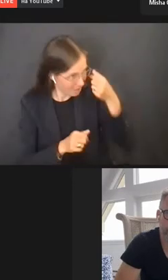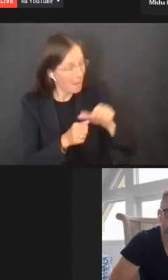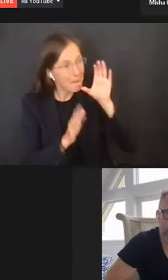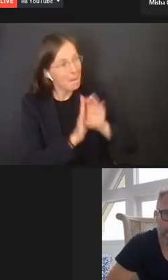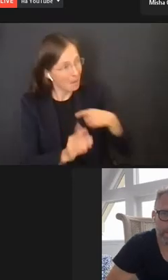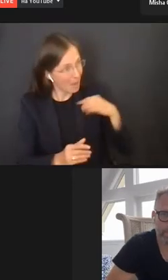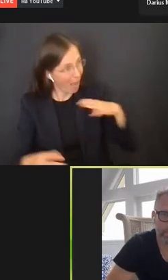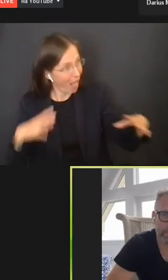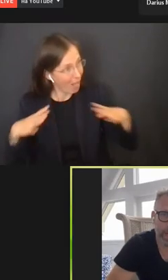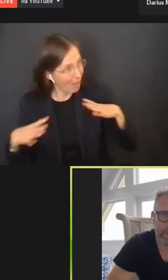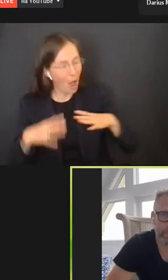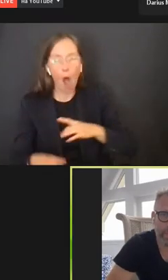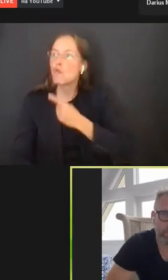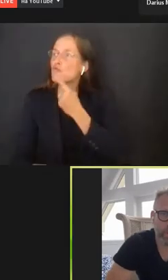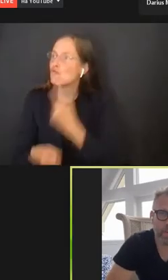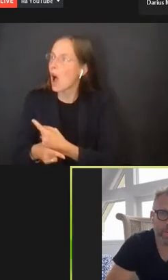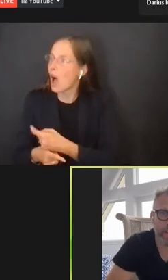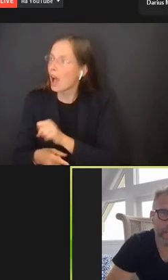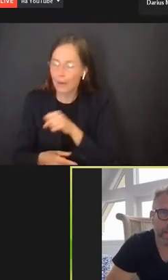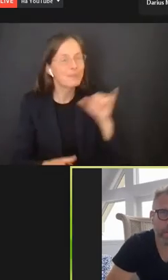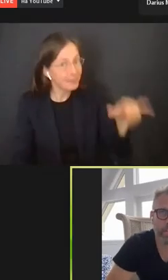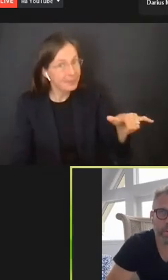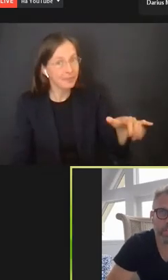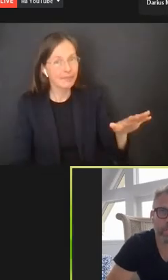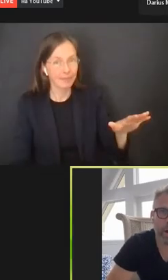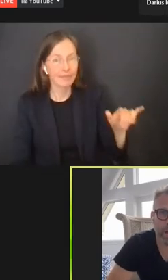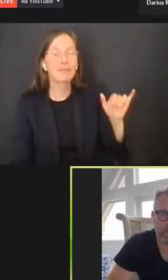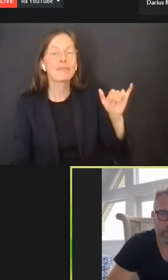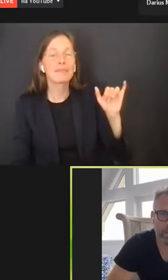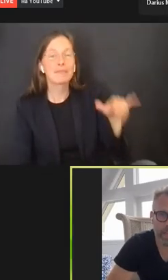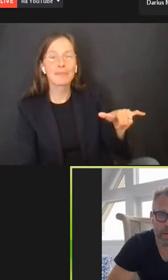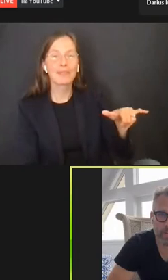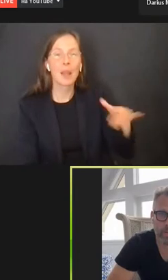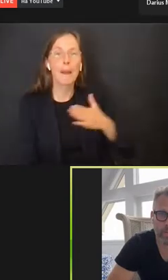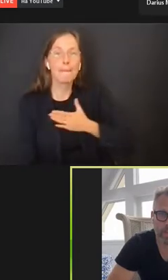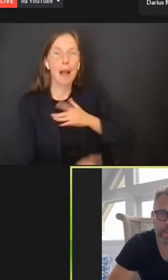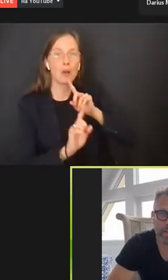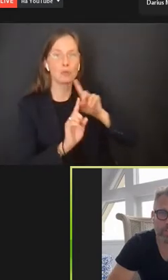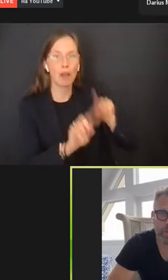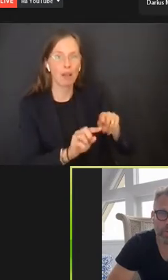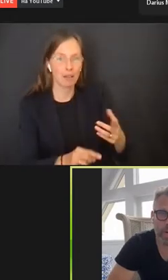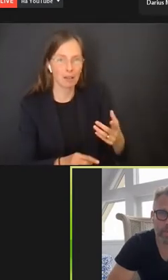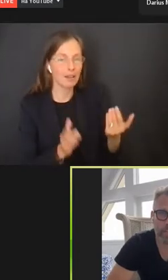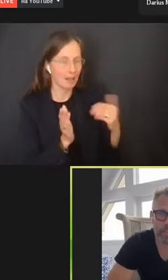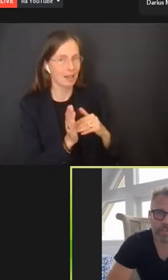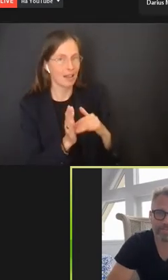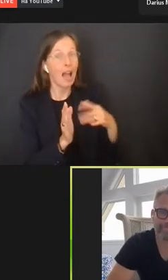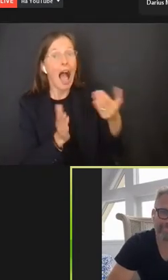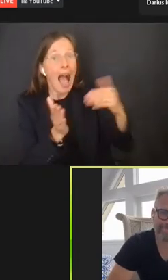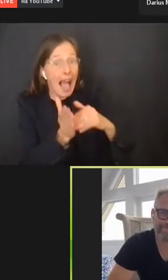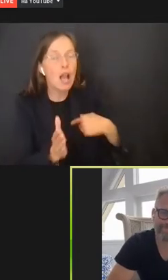that's right. Yeah. Yeah. So that was a response. And that was again a show of dominance.